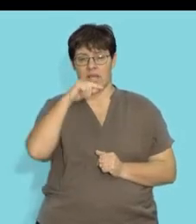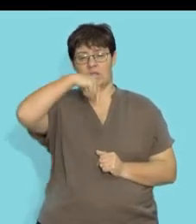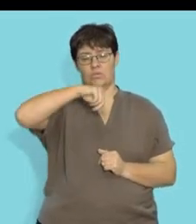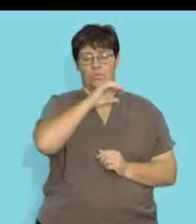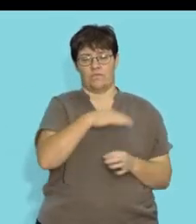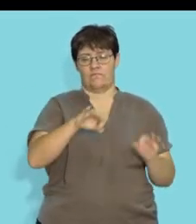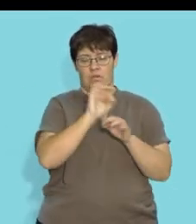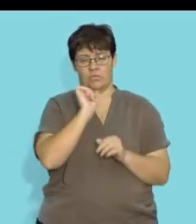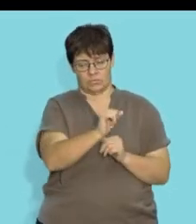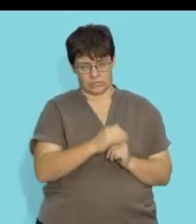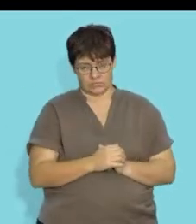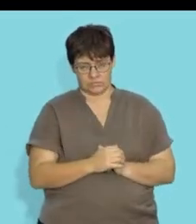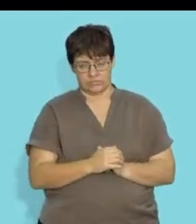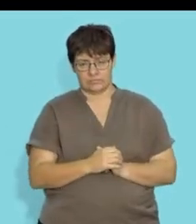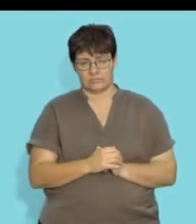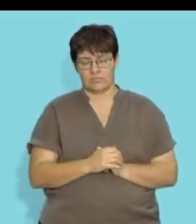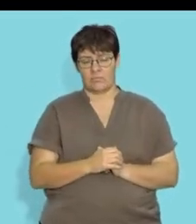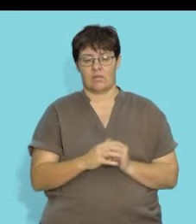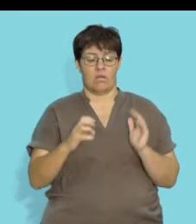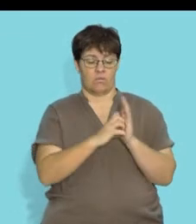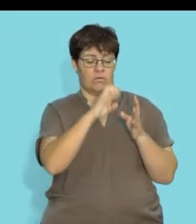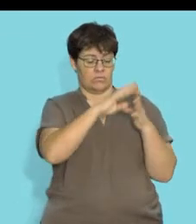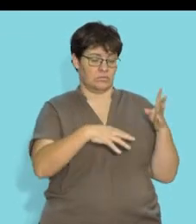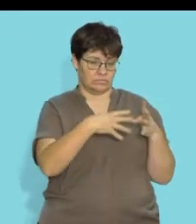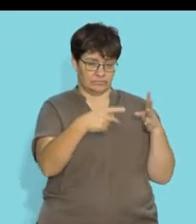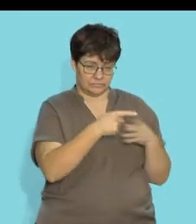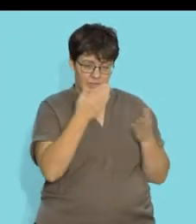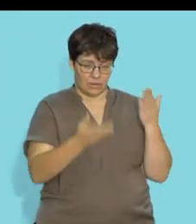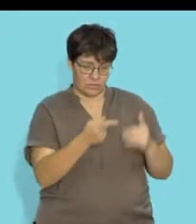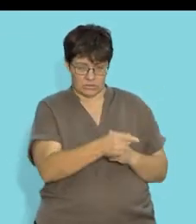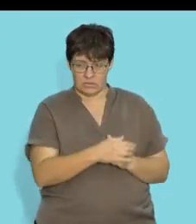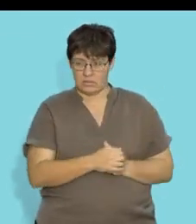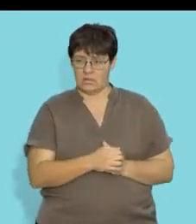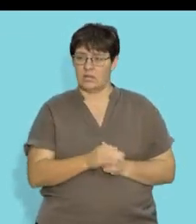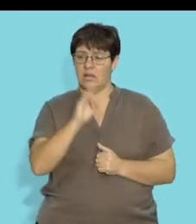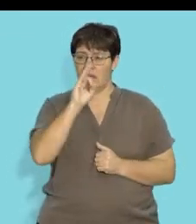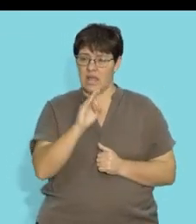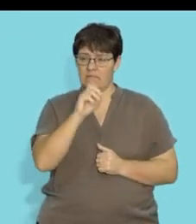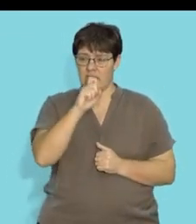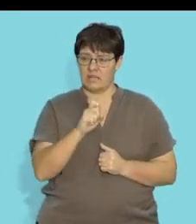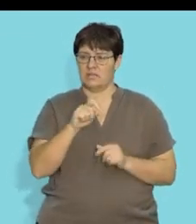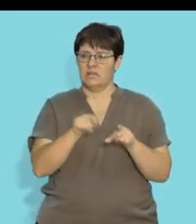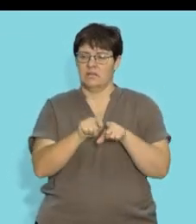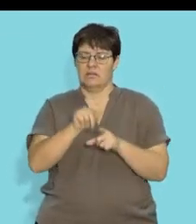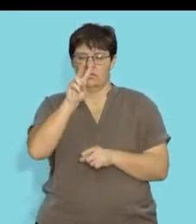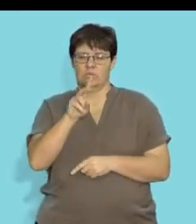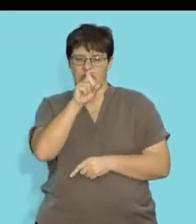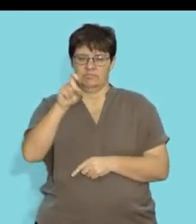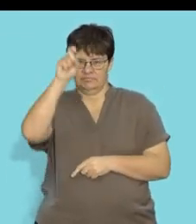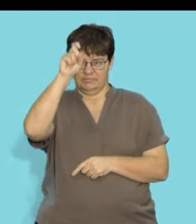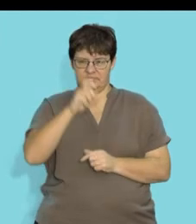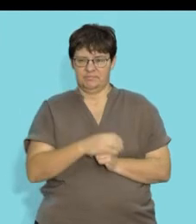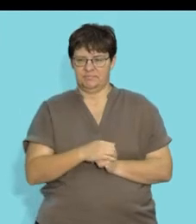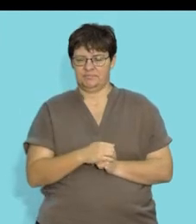q value. Now consider the graph, or the equation rather, f of x is equals to 2 to the